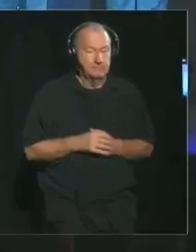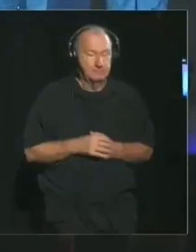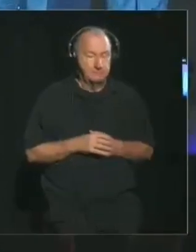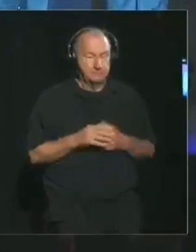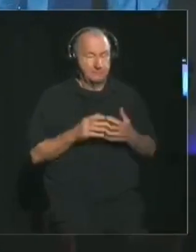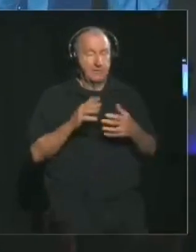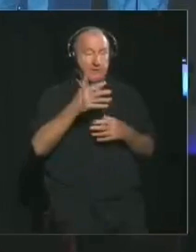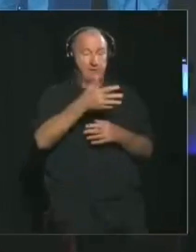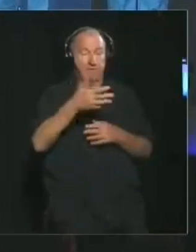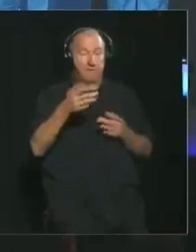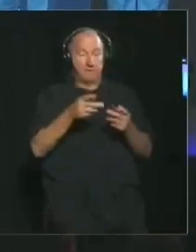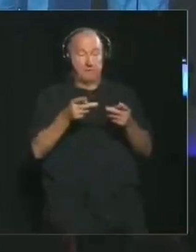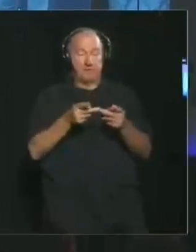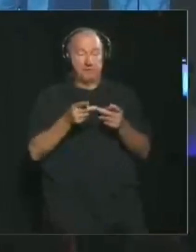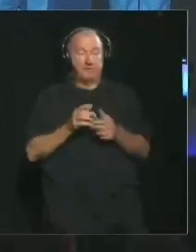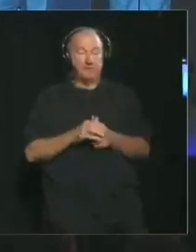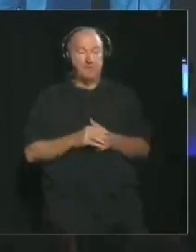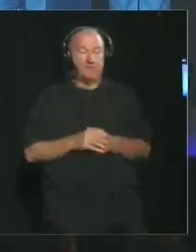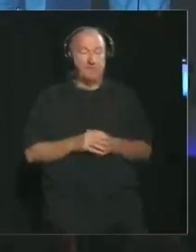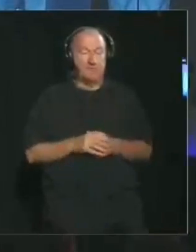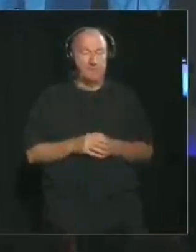In fifth place,